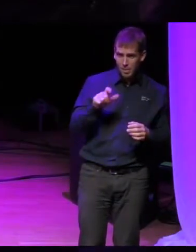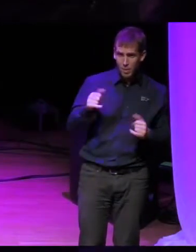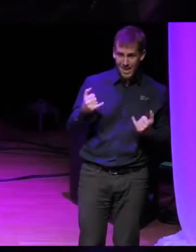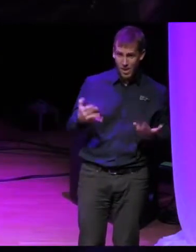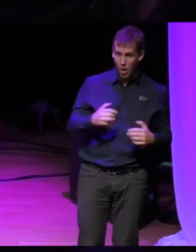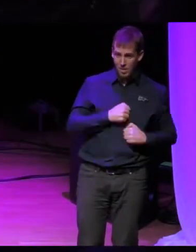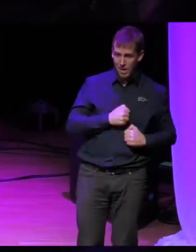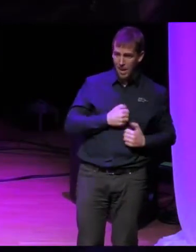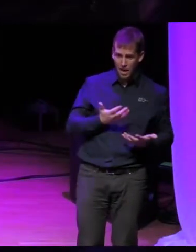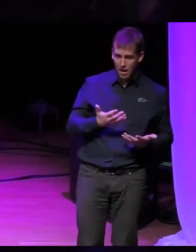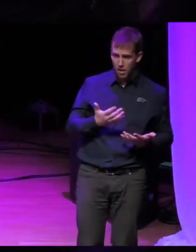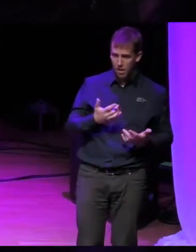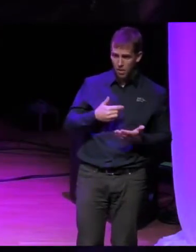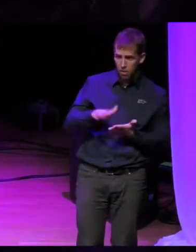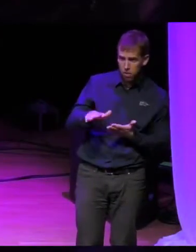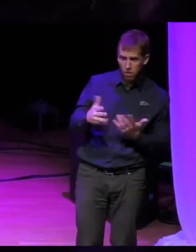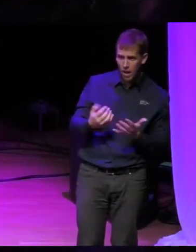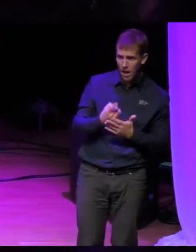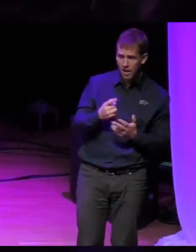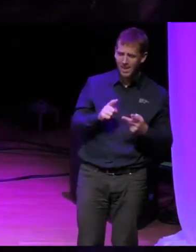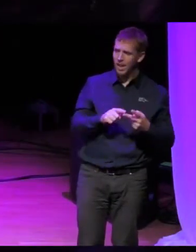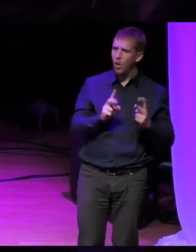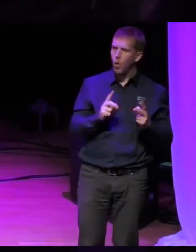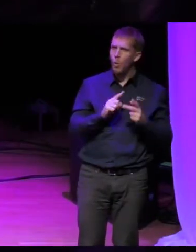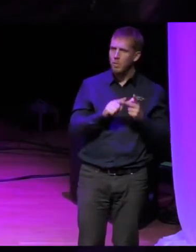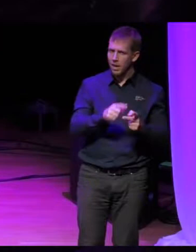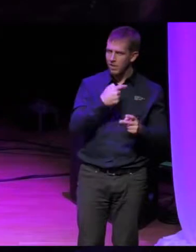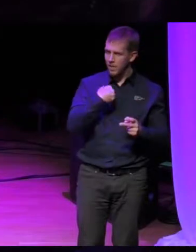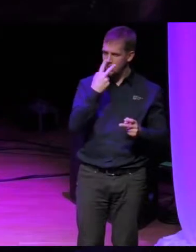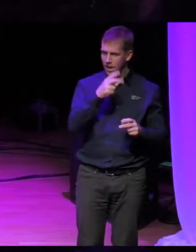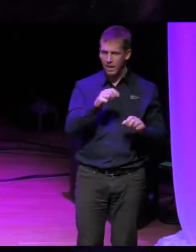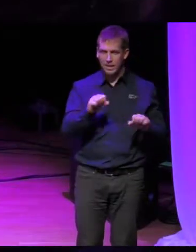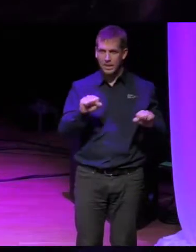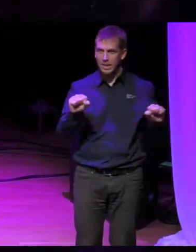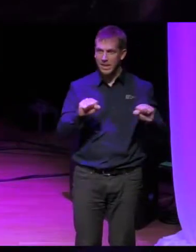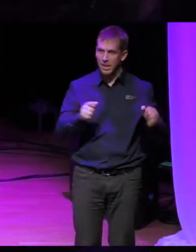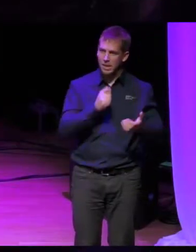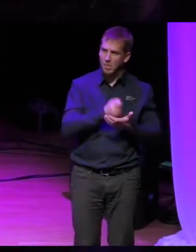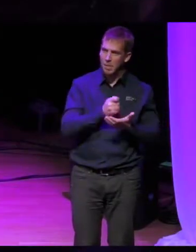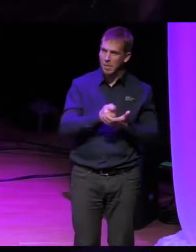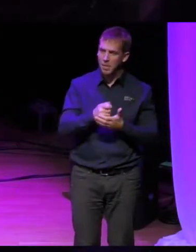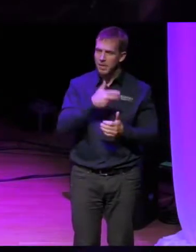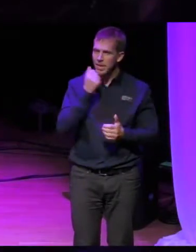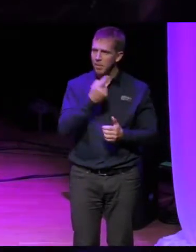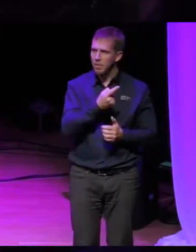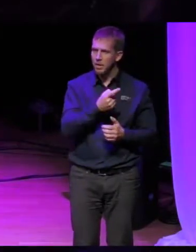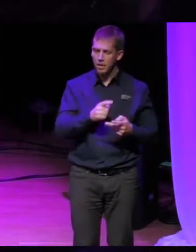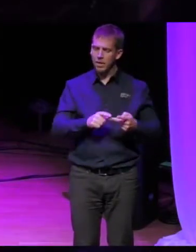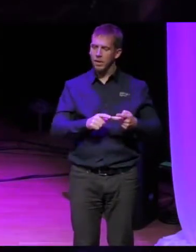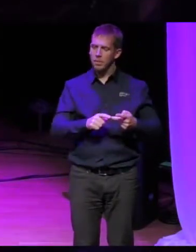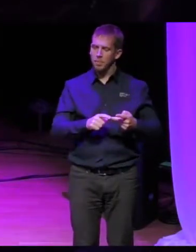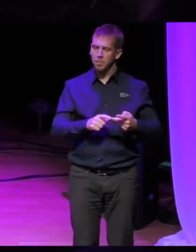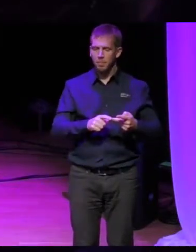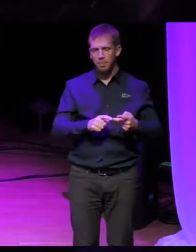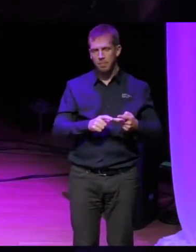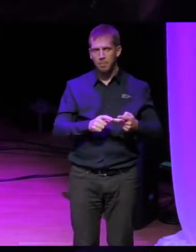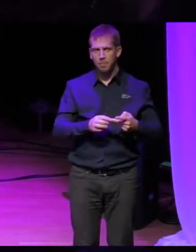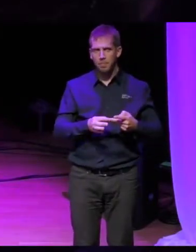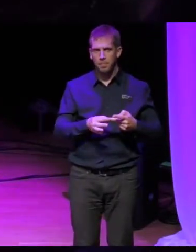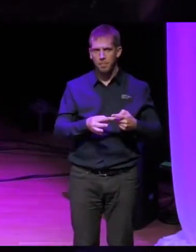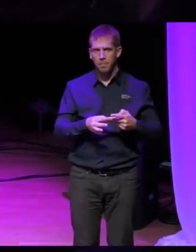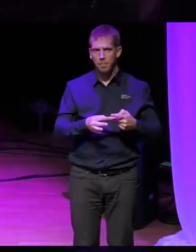Again, this sort of abruptness and the urgency, which I think has one, kept